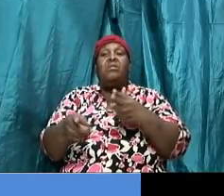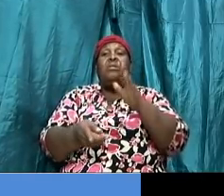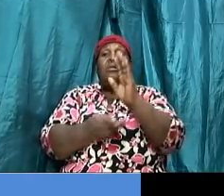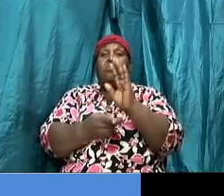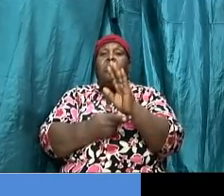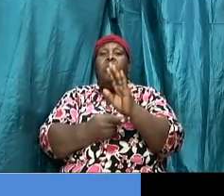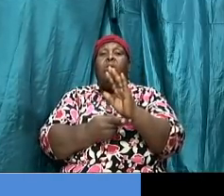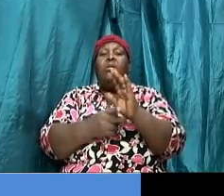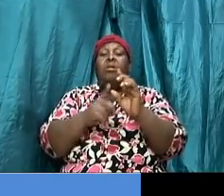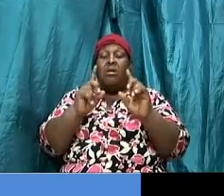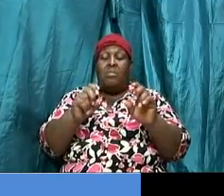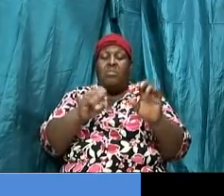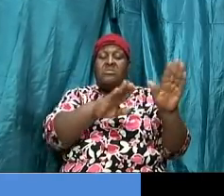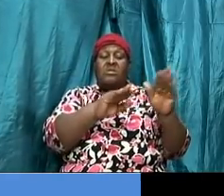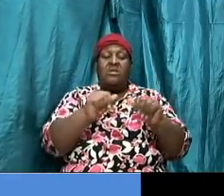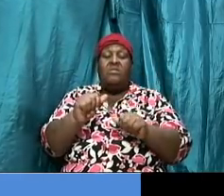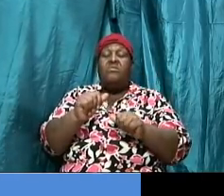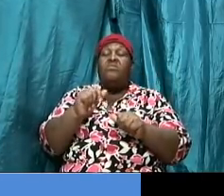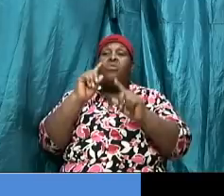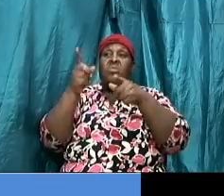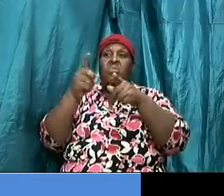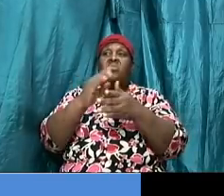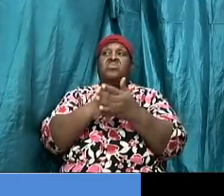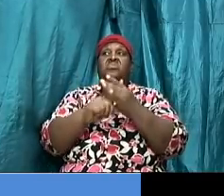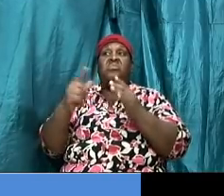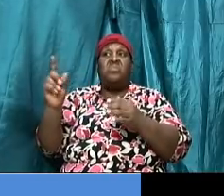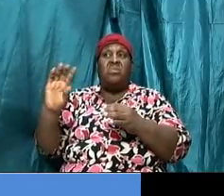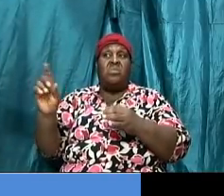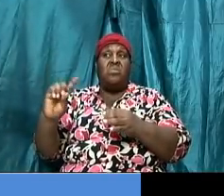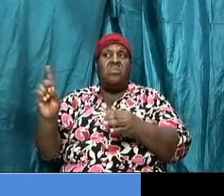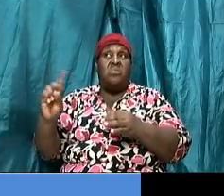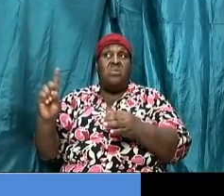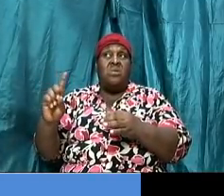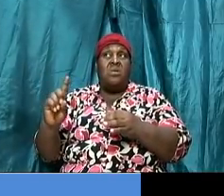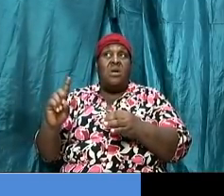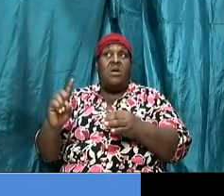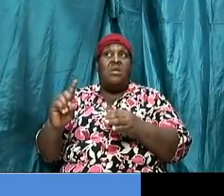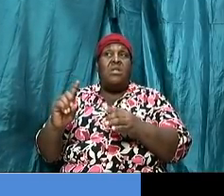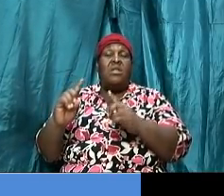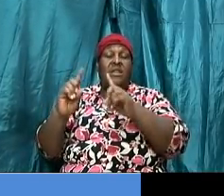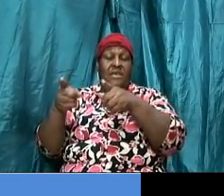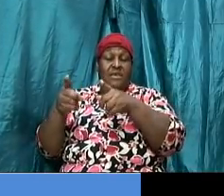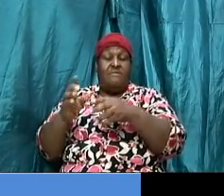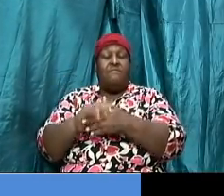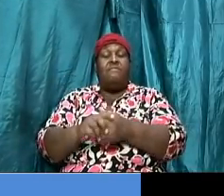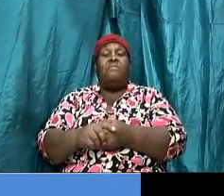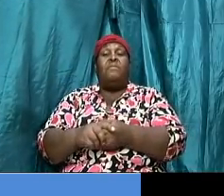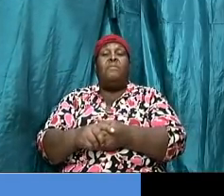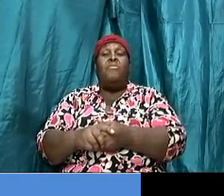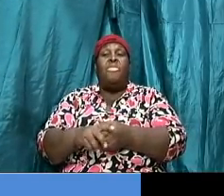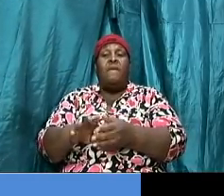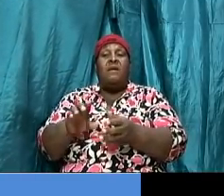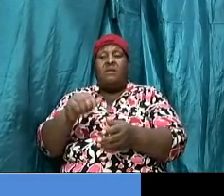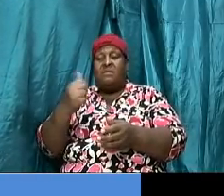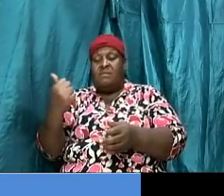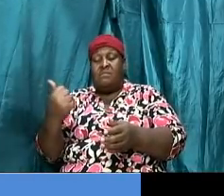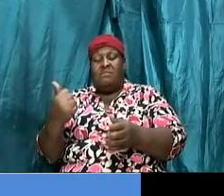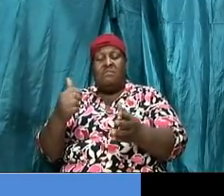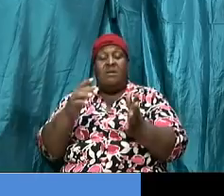they held church that first day, and after that he left the other day. There's another example where the Bible talks about them